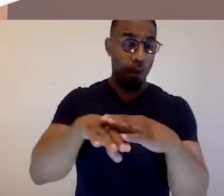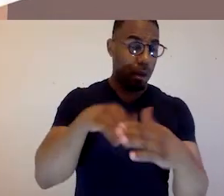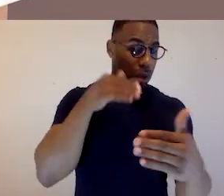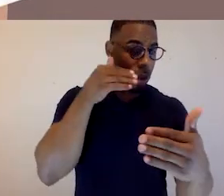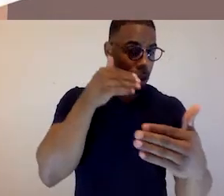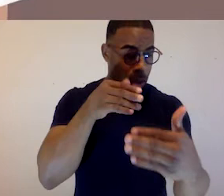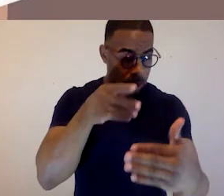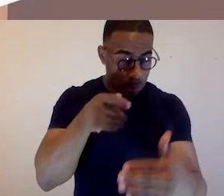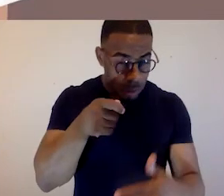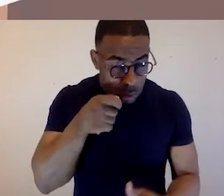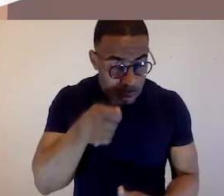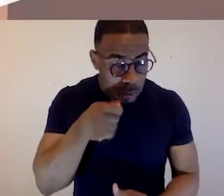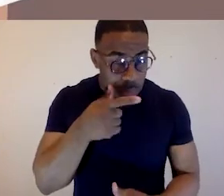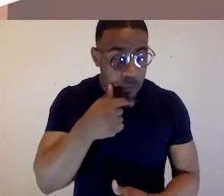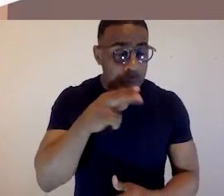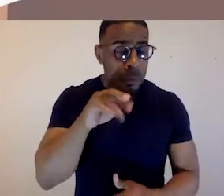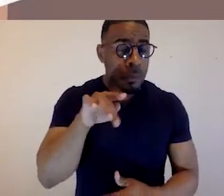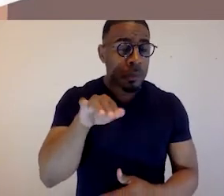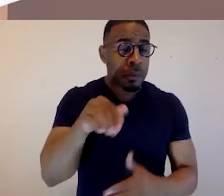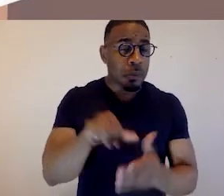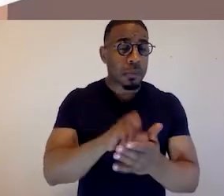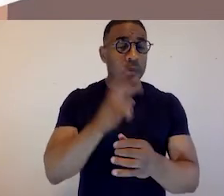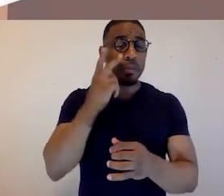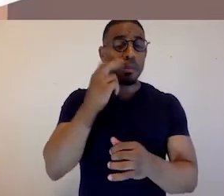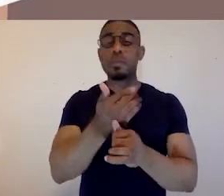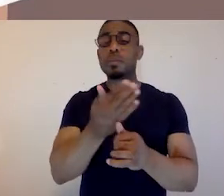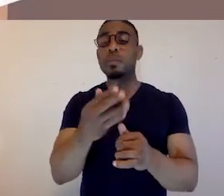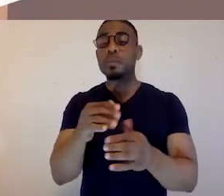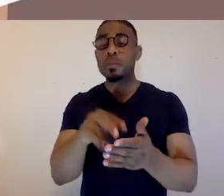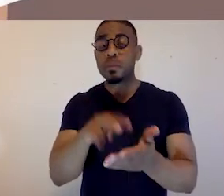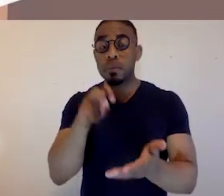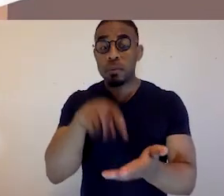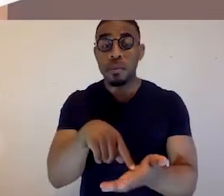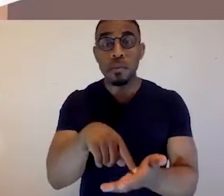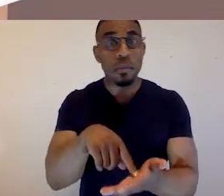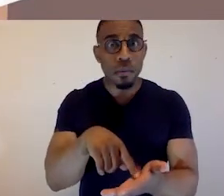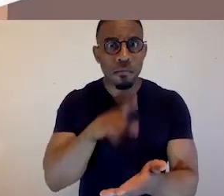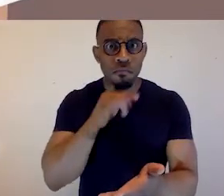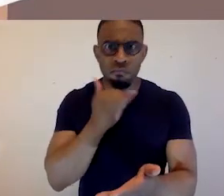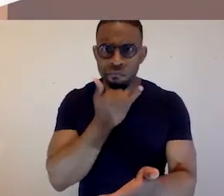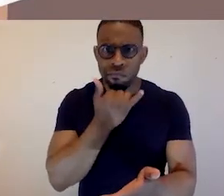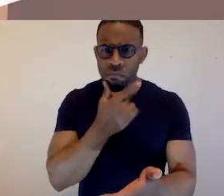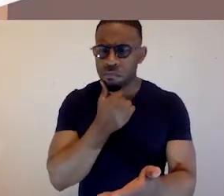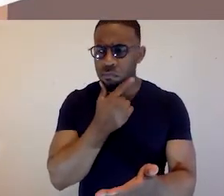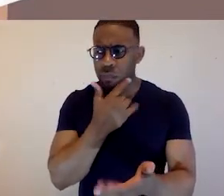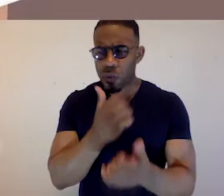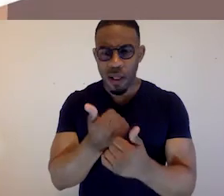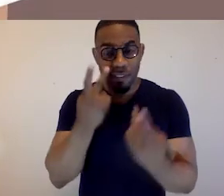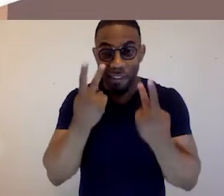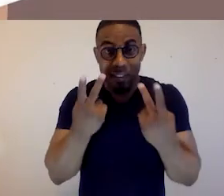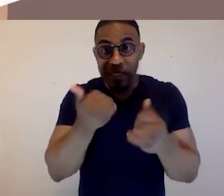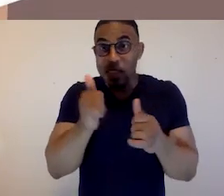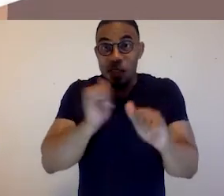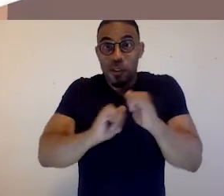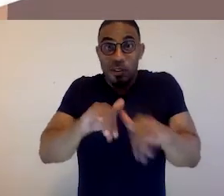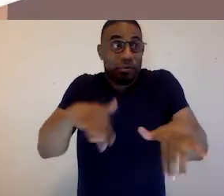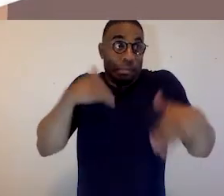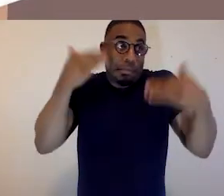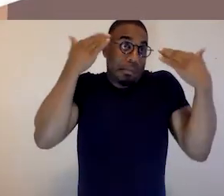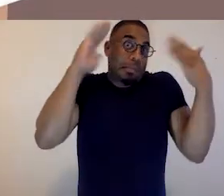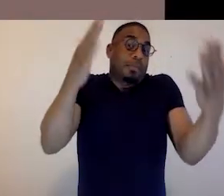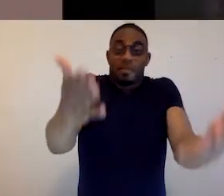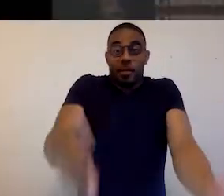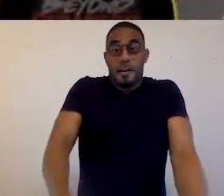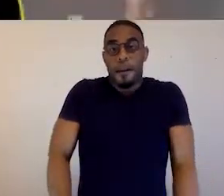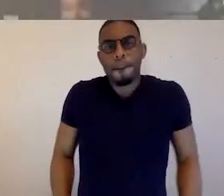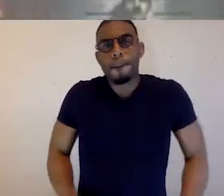look at my Netflix page just to see if anything jumped out to me as being incorrect. Without having seen these shows, I don't